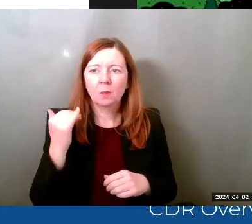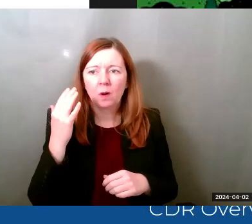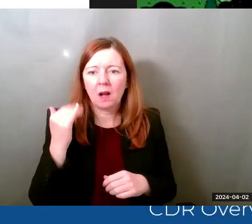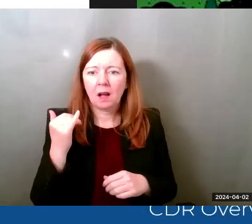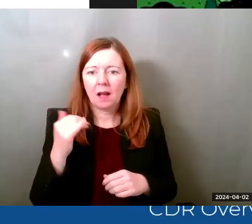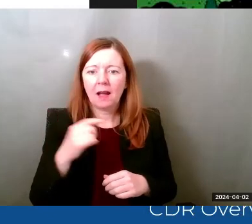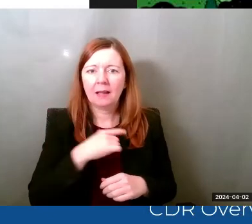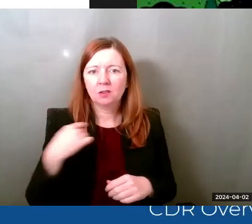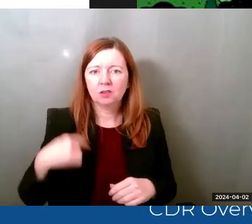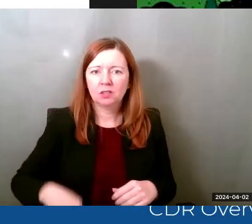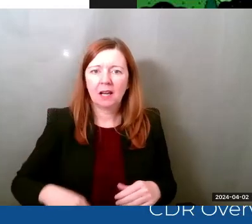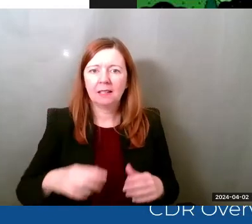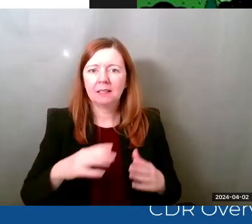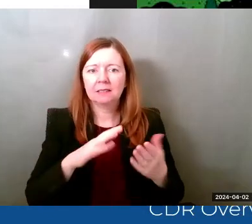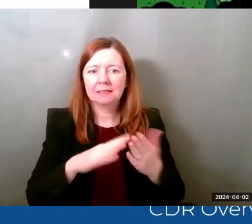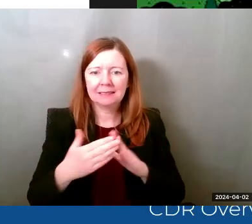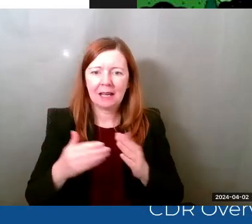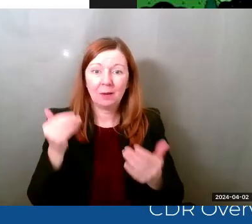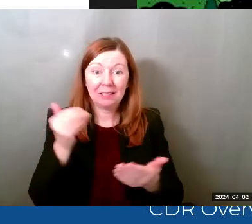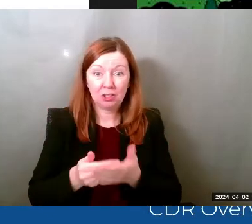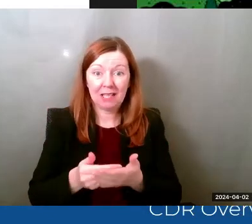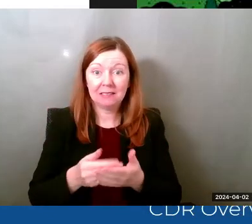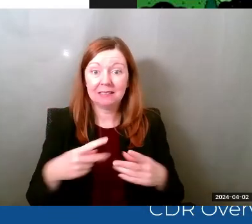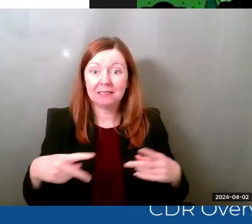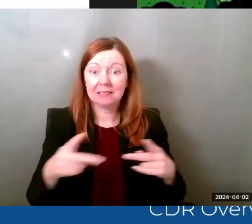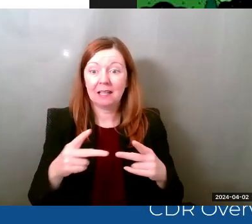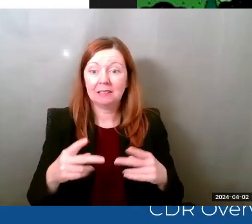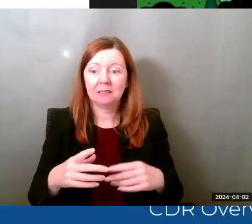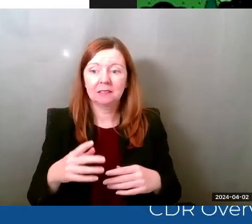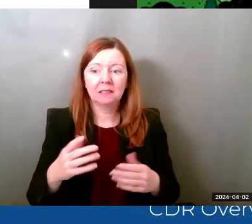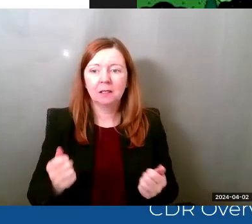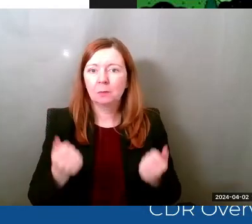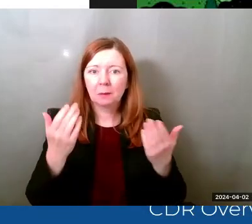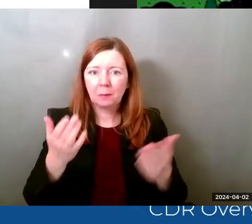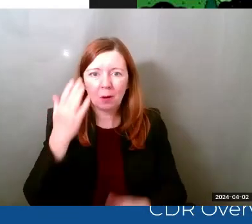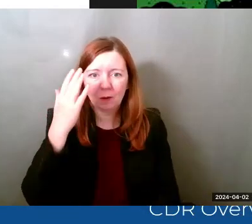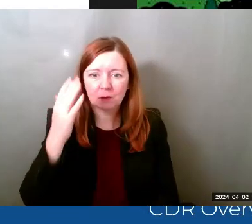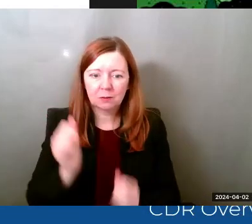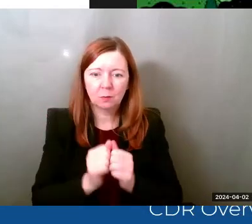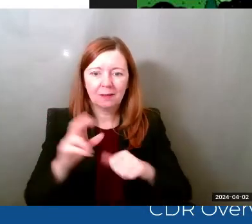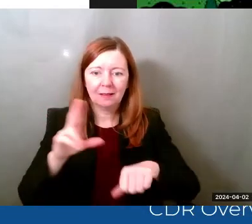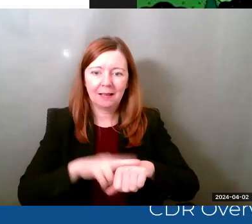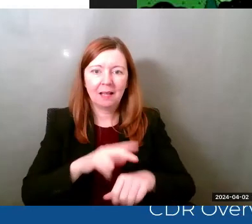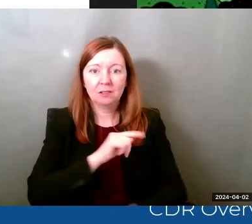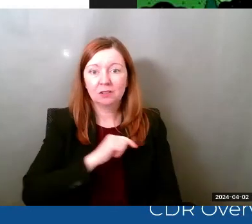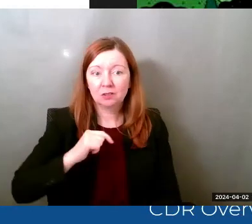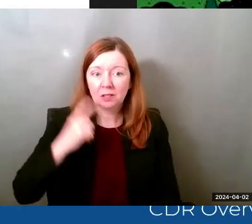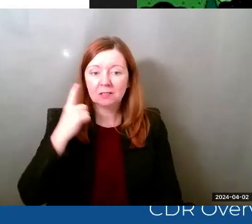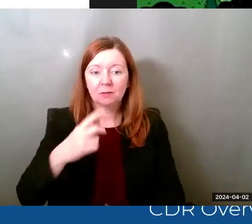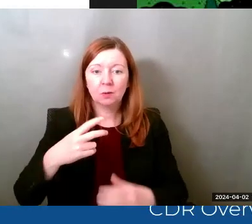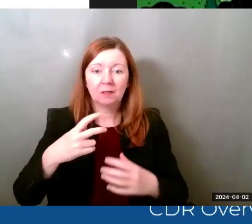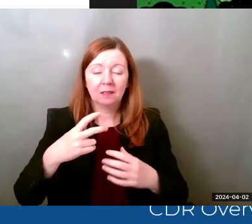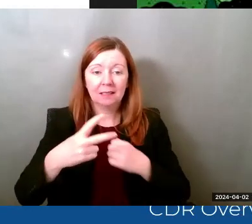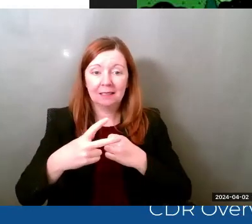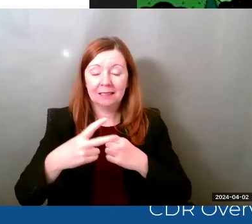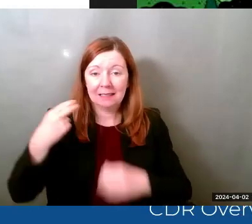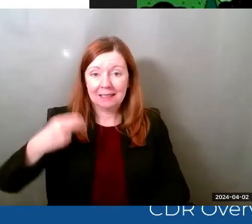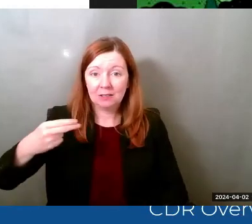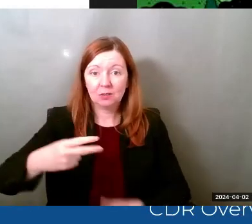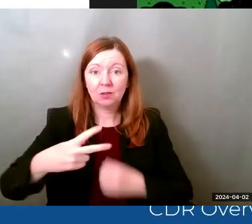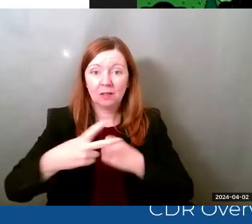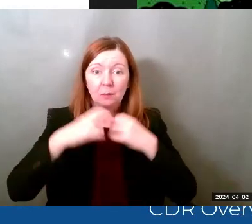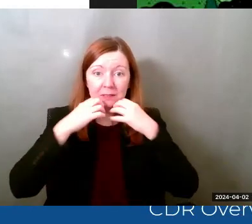this Chinatown adjacent site of all sites being proposed with the National Trust for Historic Preservation citing